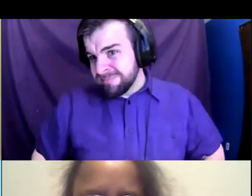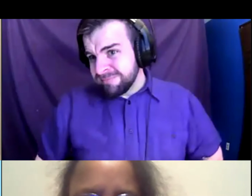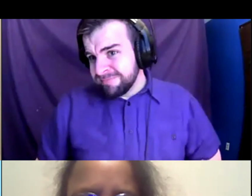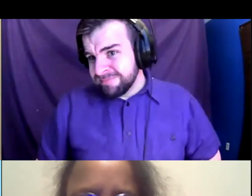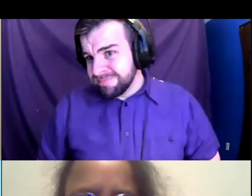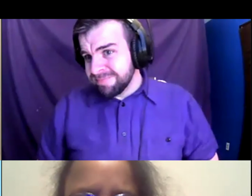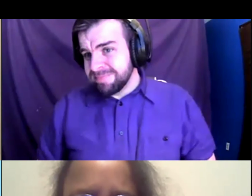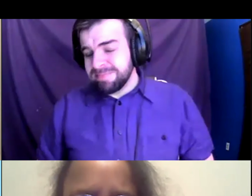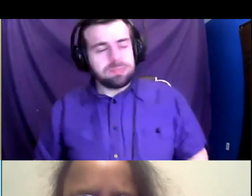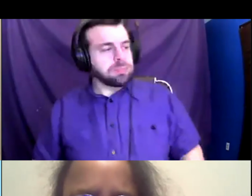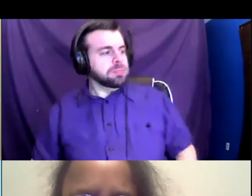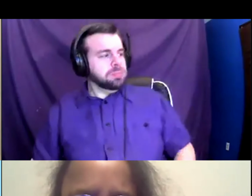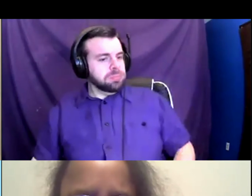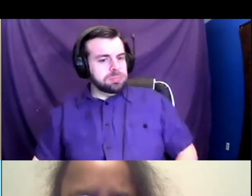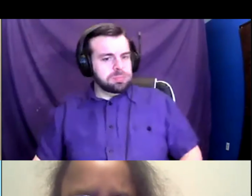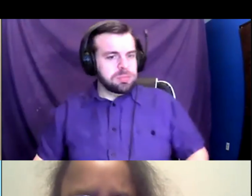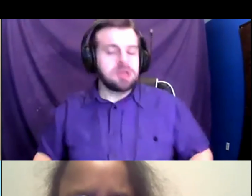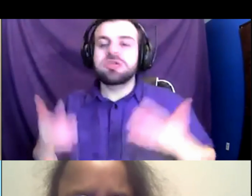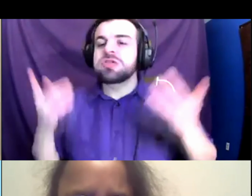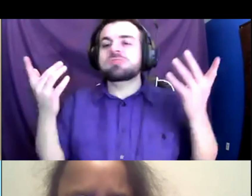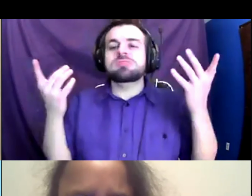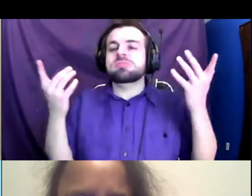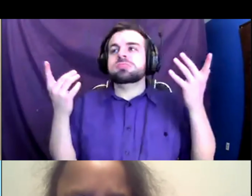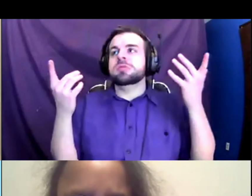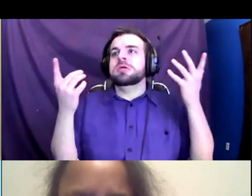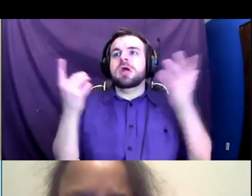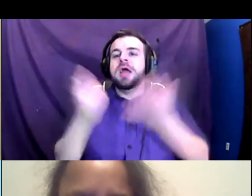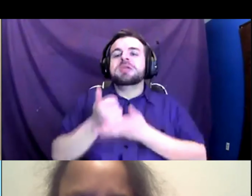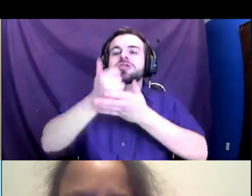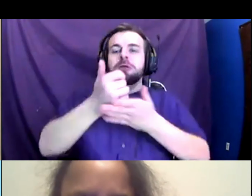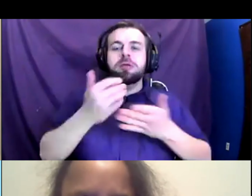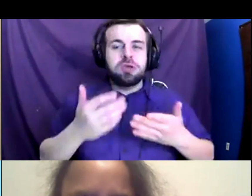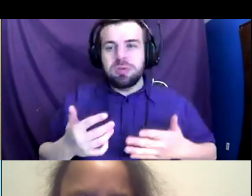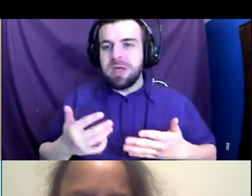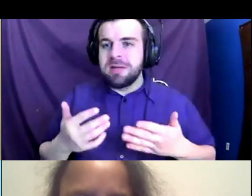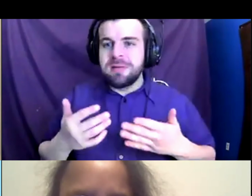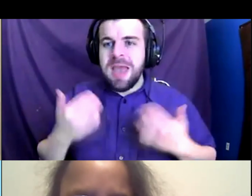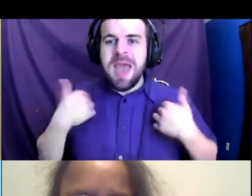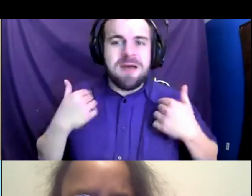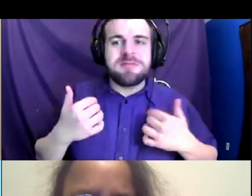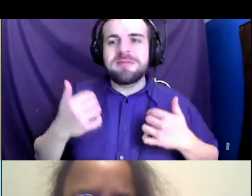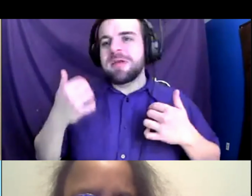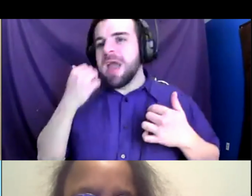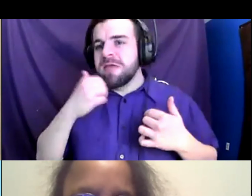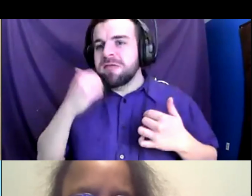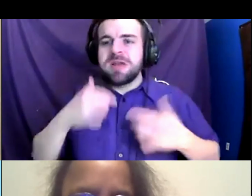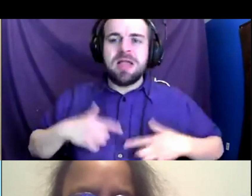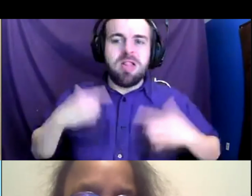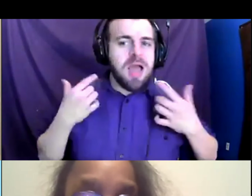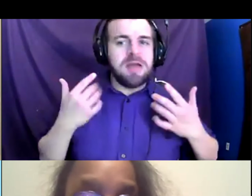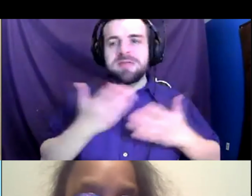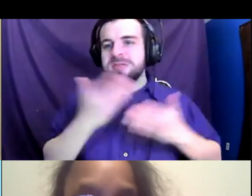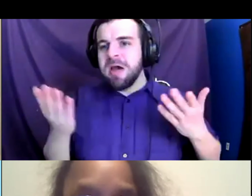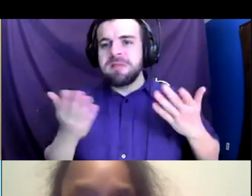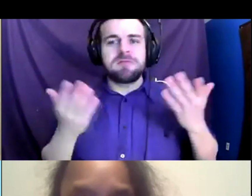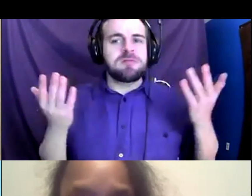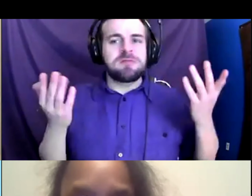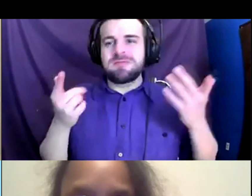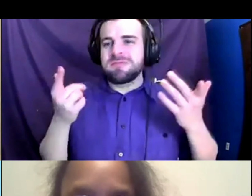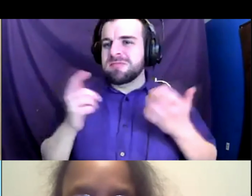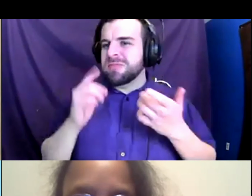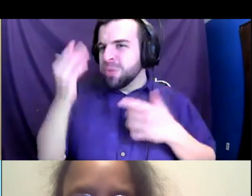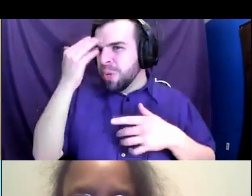What that out of the Just device? helping you like complete everyday living tasks. my Alexa,